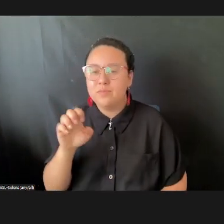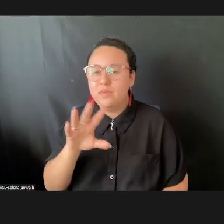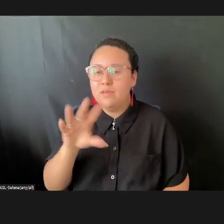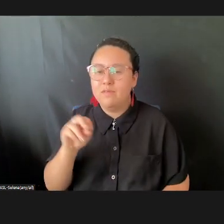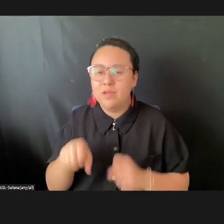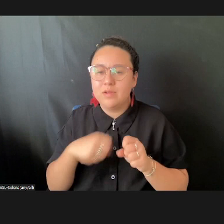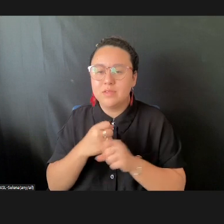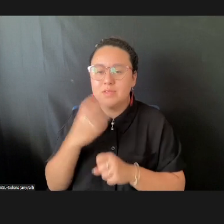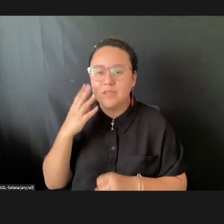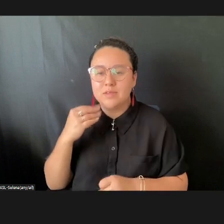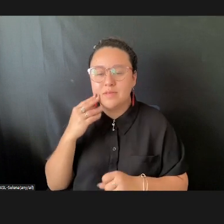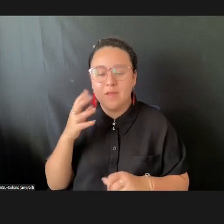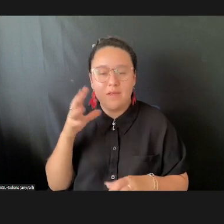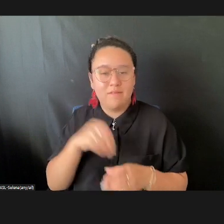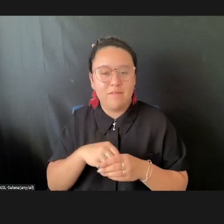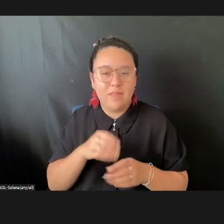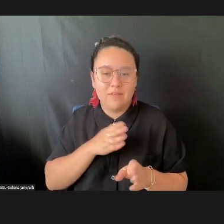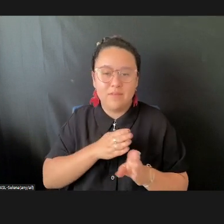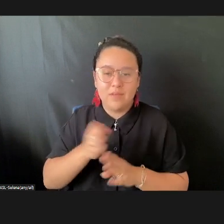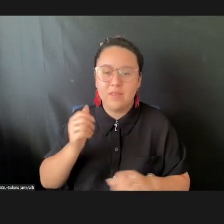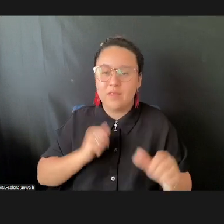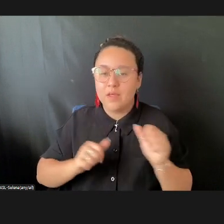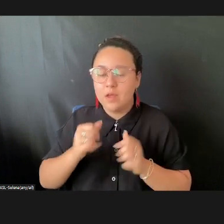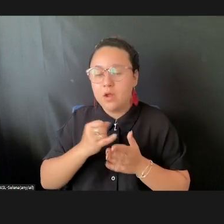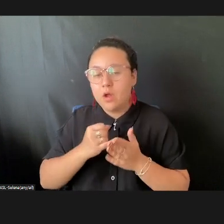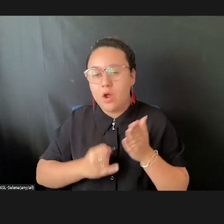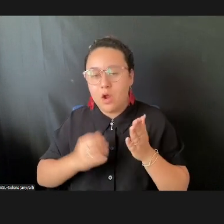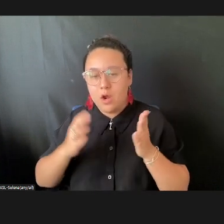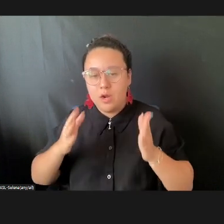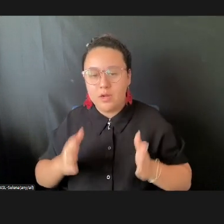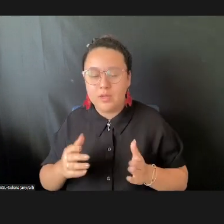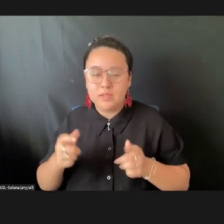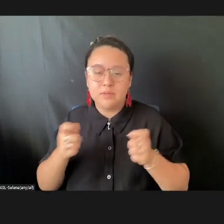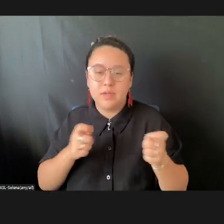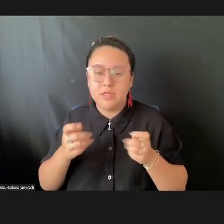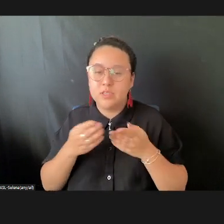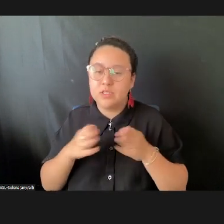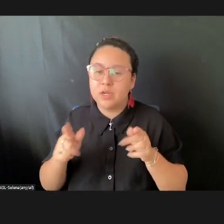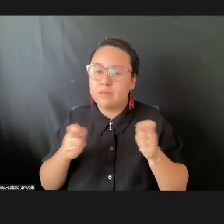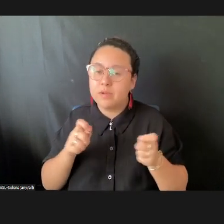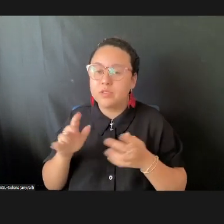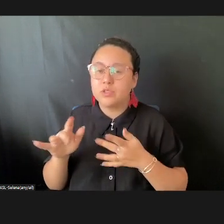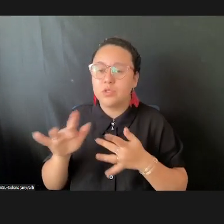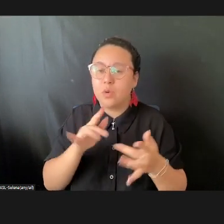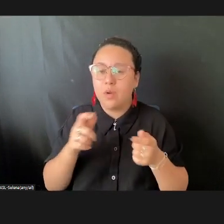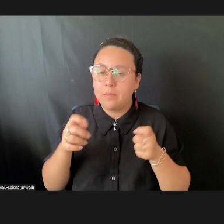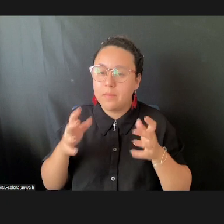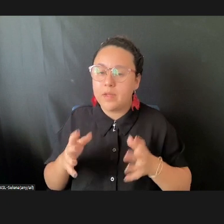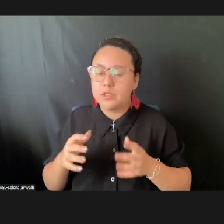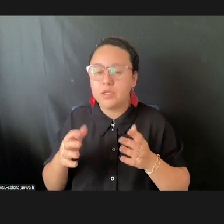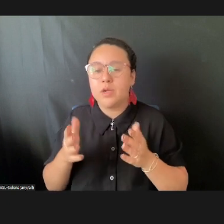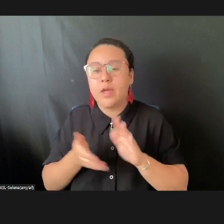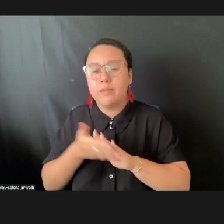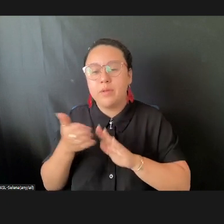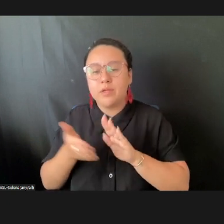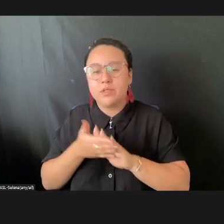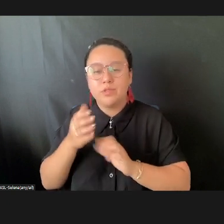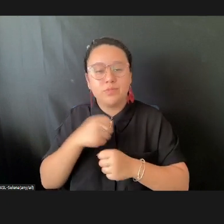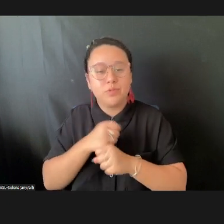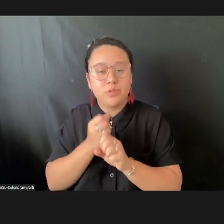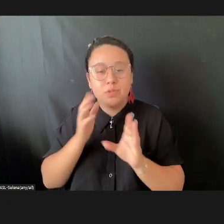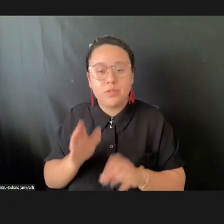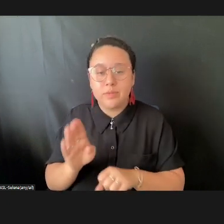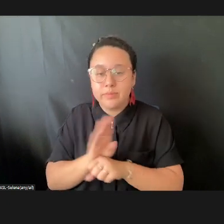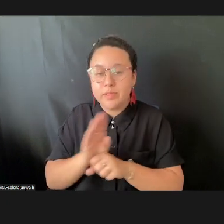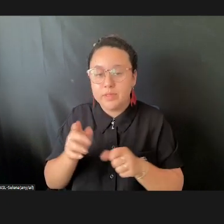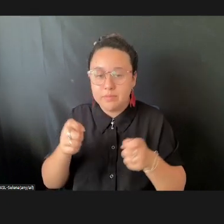has 50 years of experience in theater and artist management as a general manager, tour manager, administrator, producer, and business manager. He